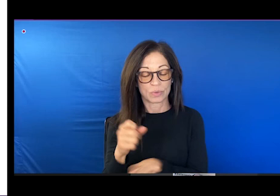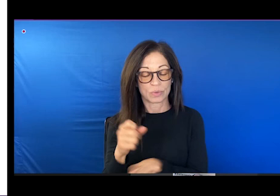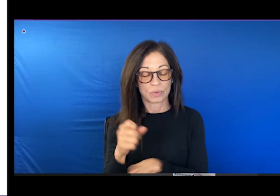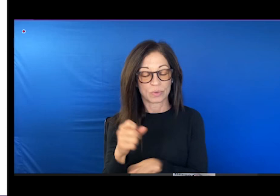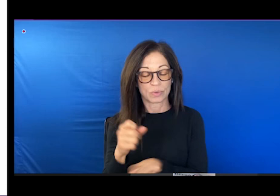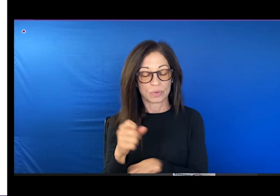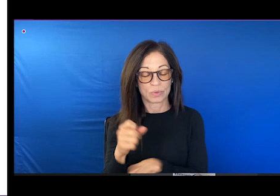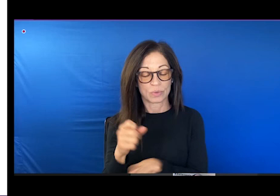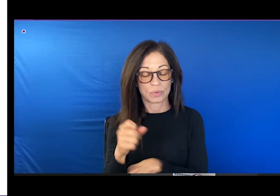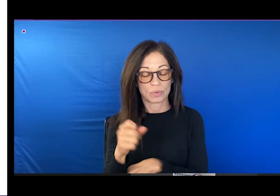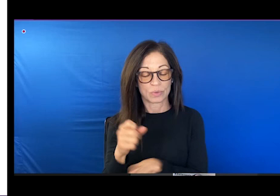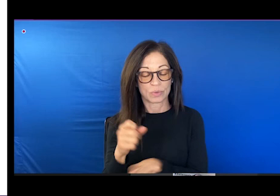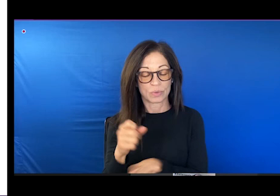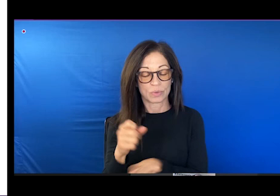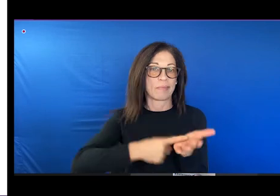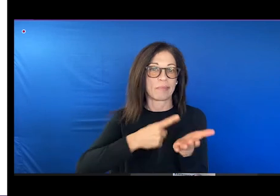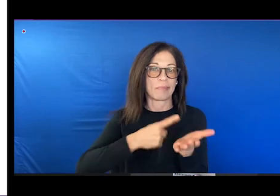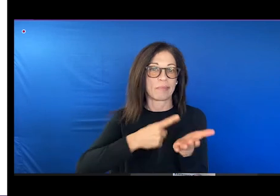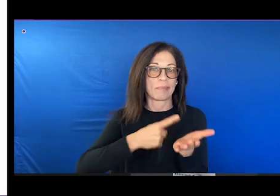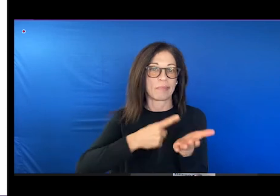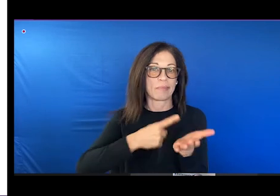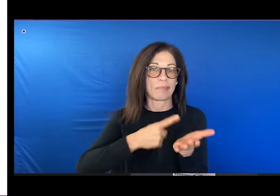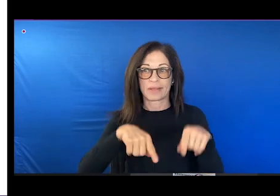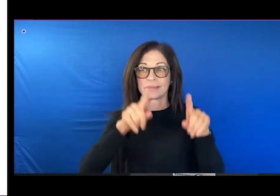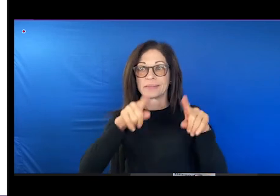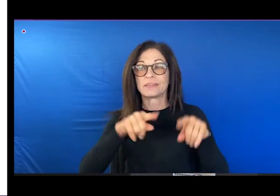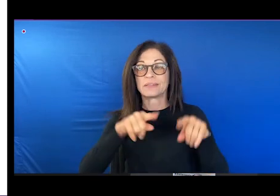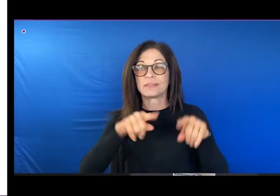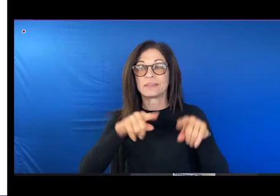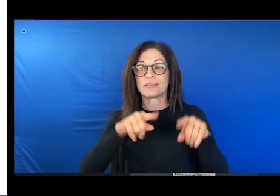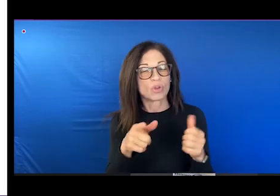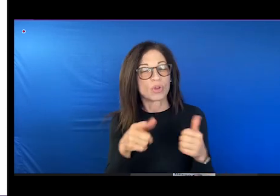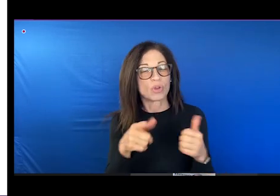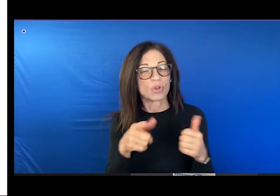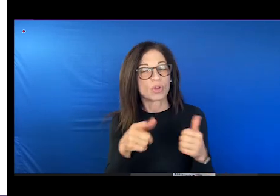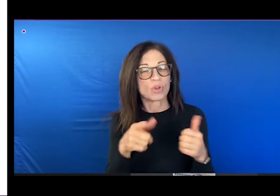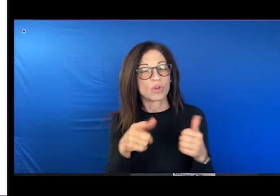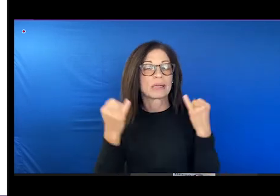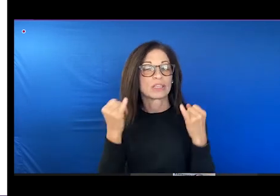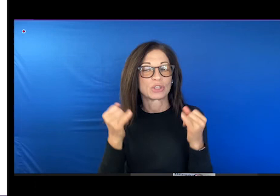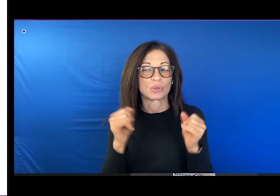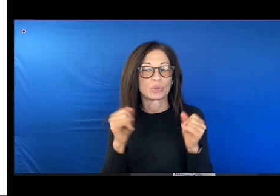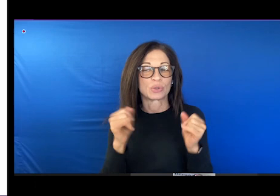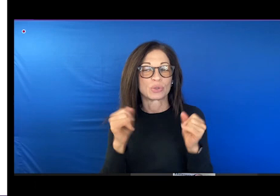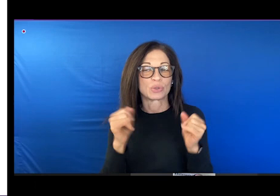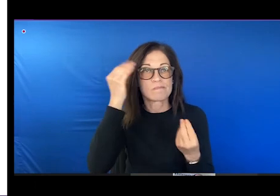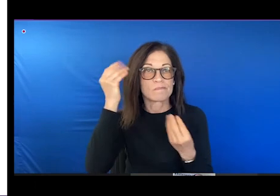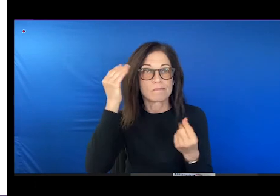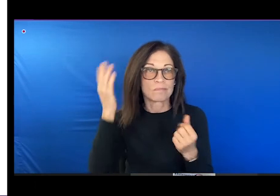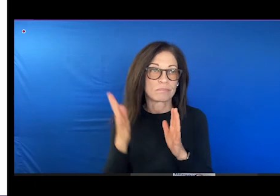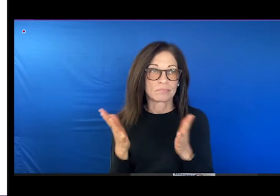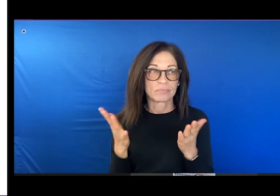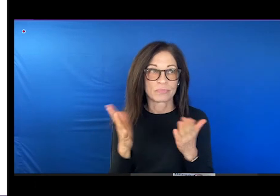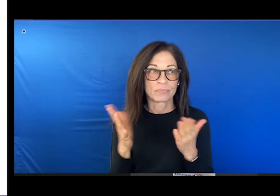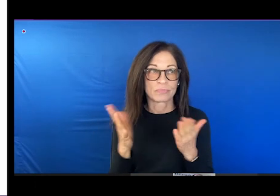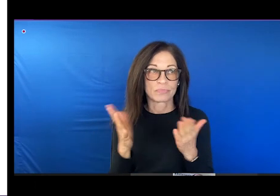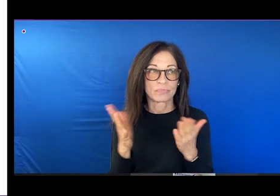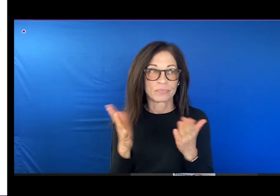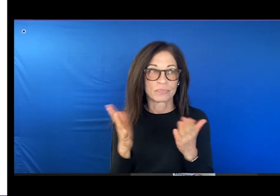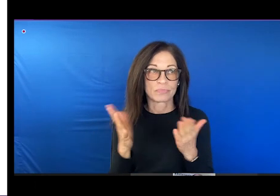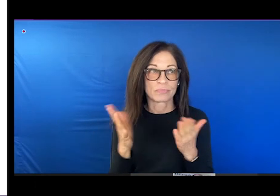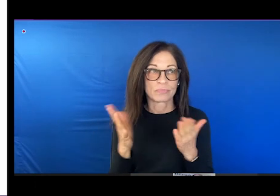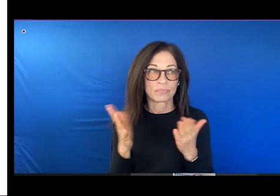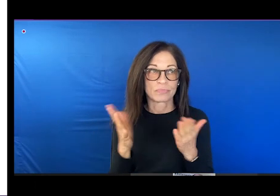I never intended to get to all of this content, but I at least wanted you to have some ideas that you could kind of mull